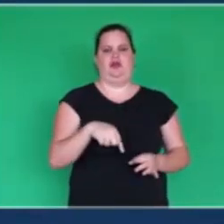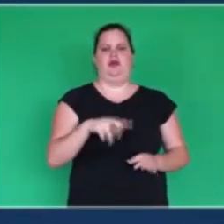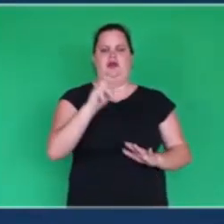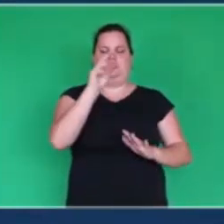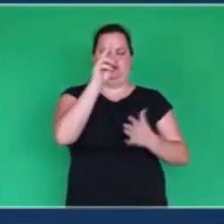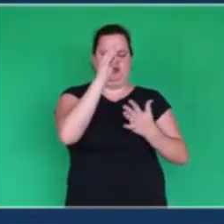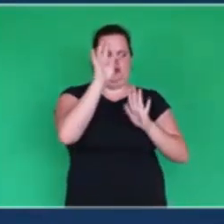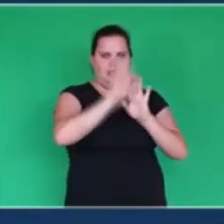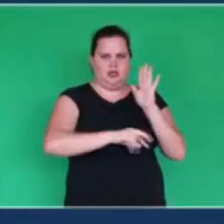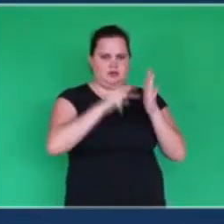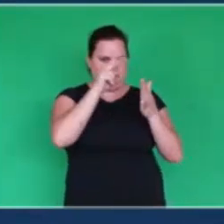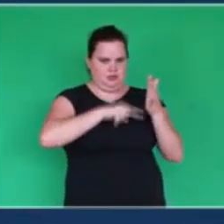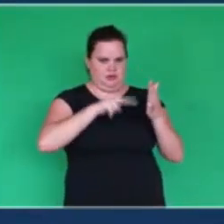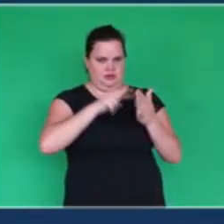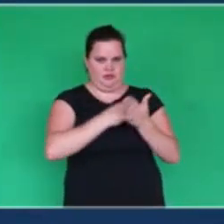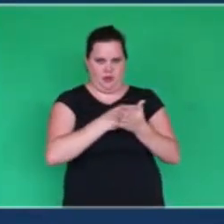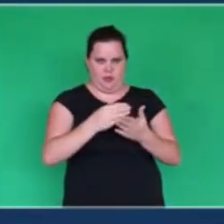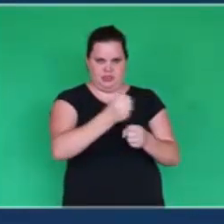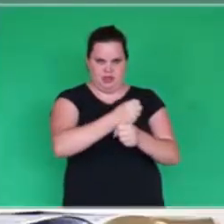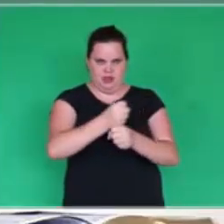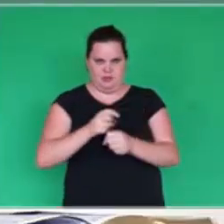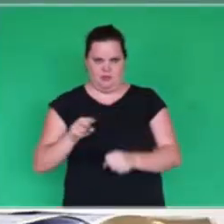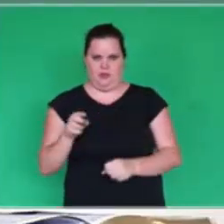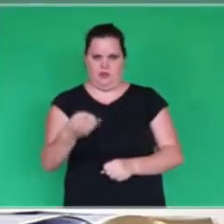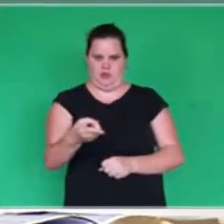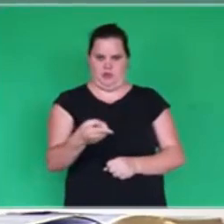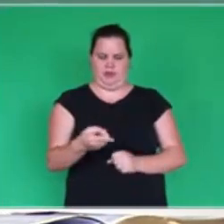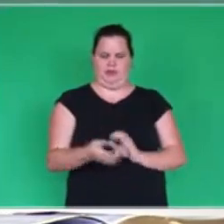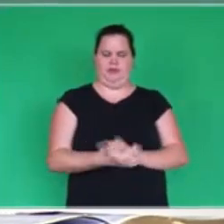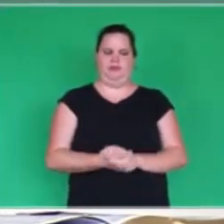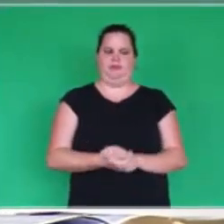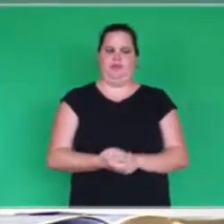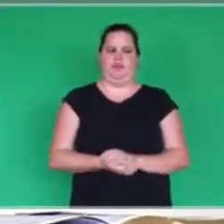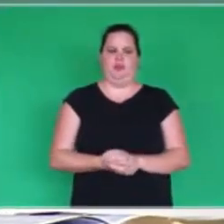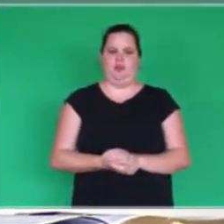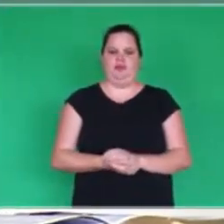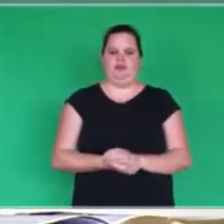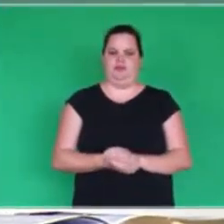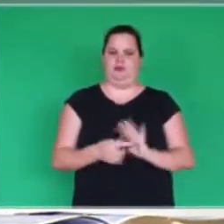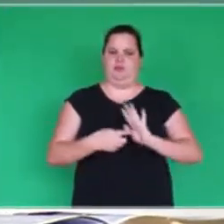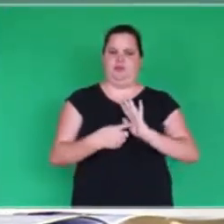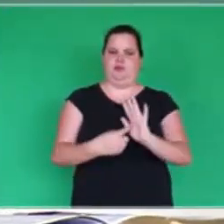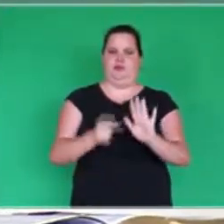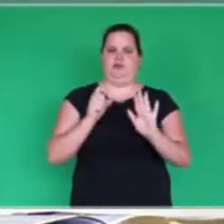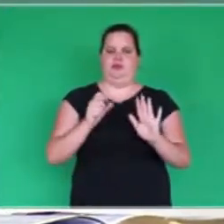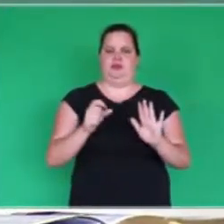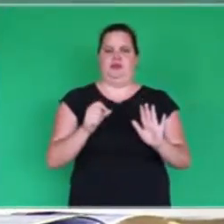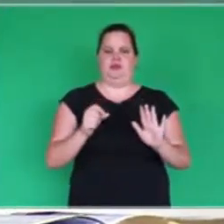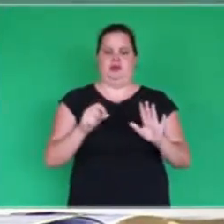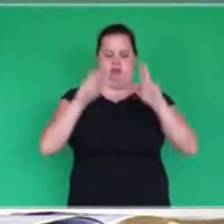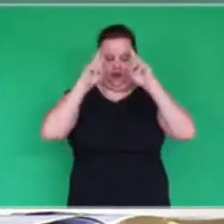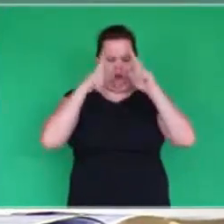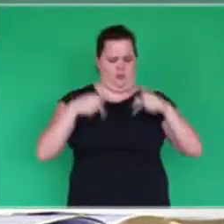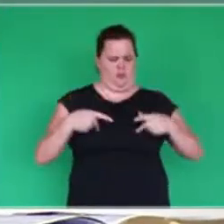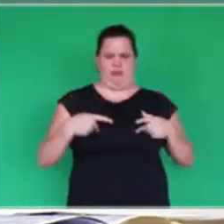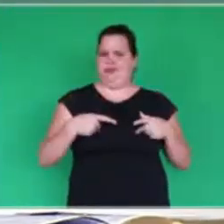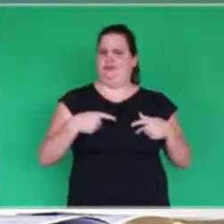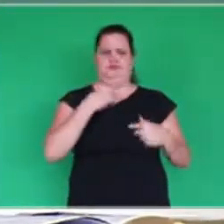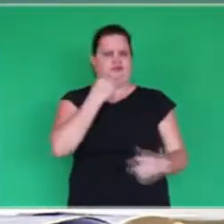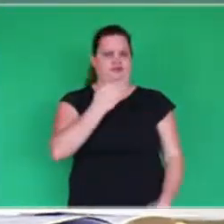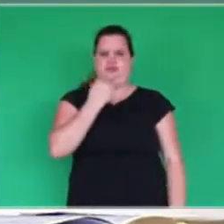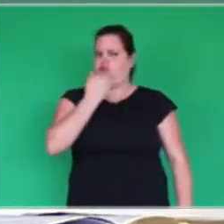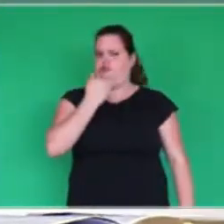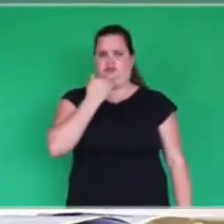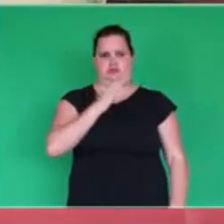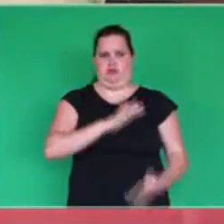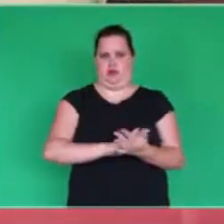Lord shows us that from flesh nothing is salvaged. Let's continue. The book of Revelation in